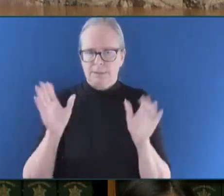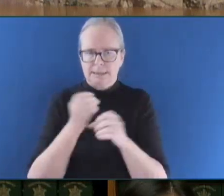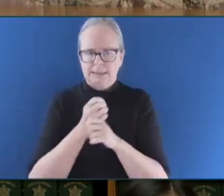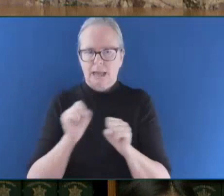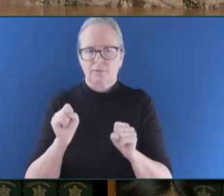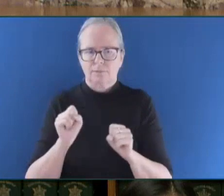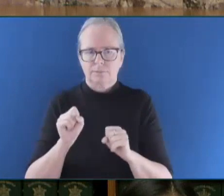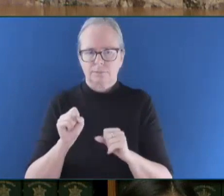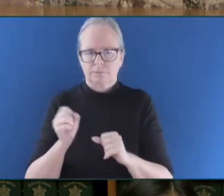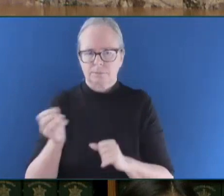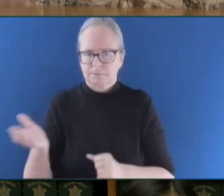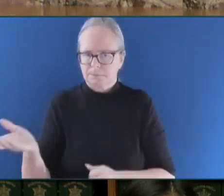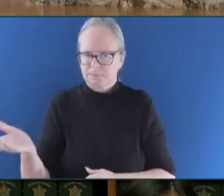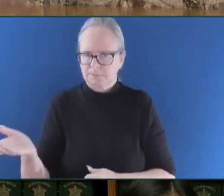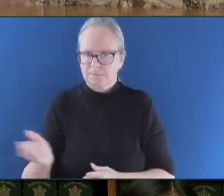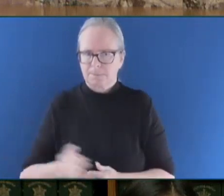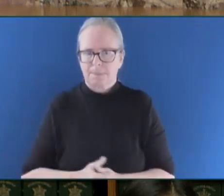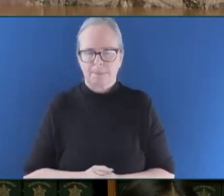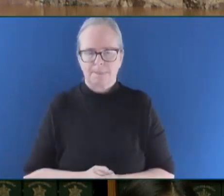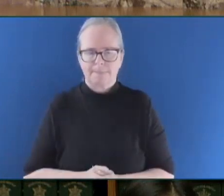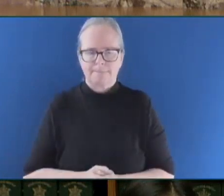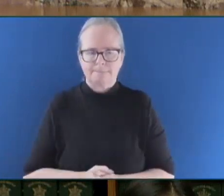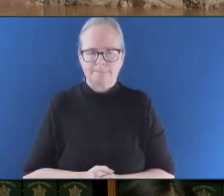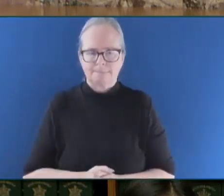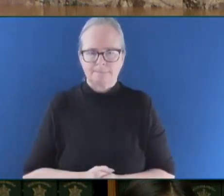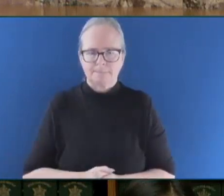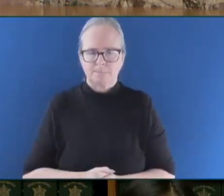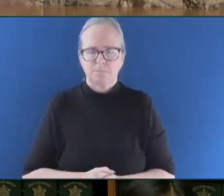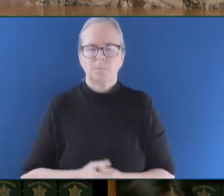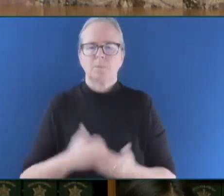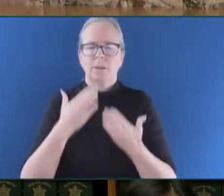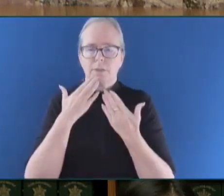appreciate the question from the member.